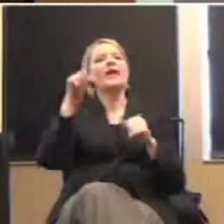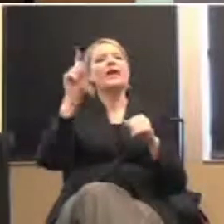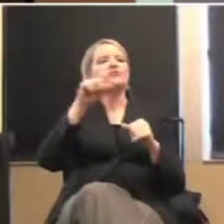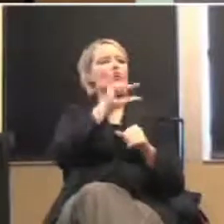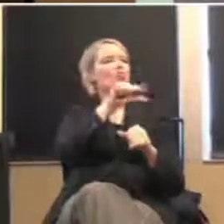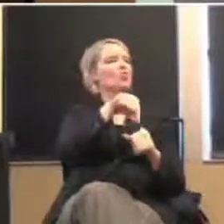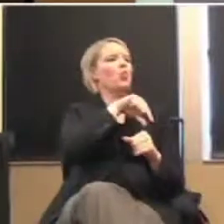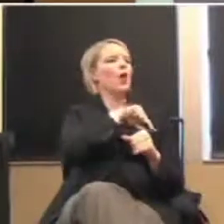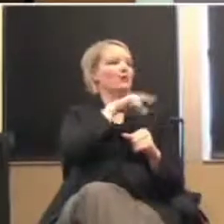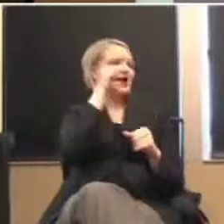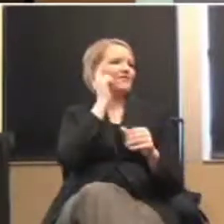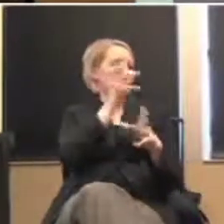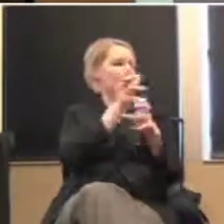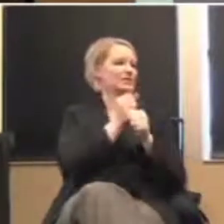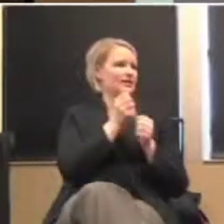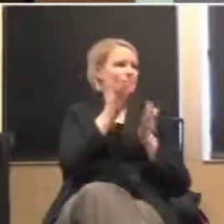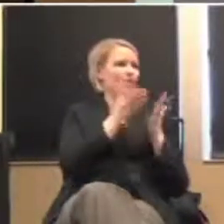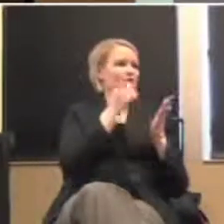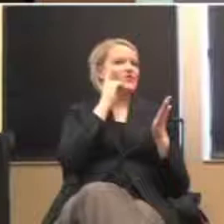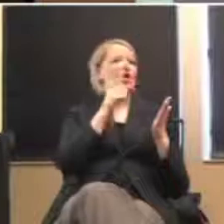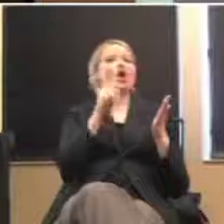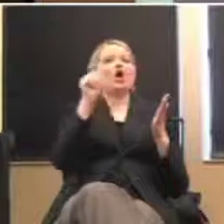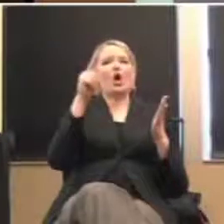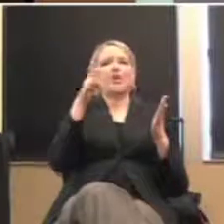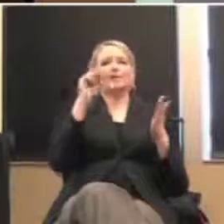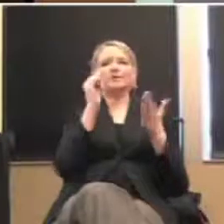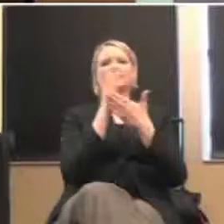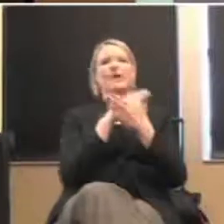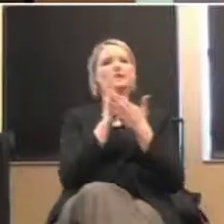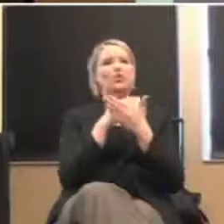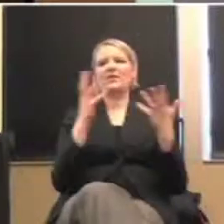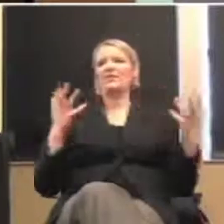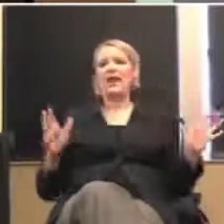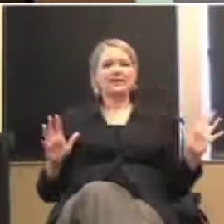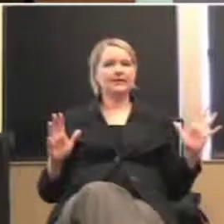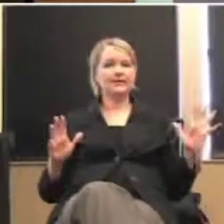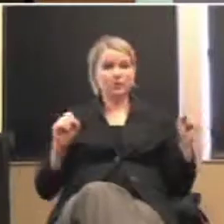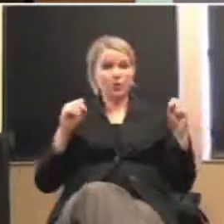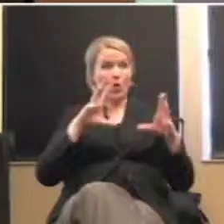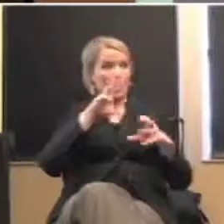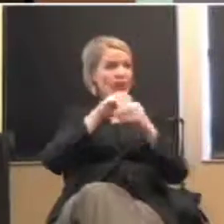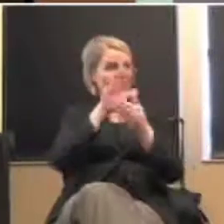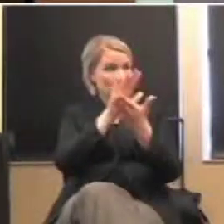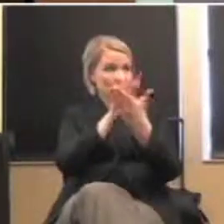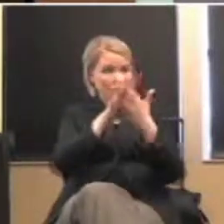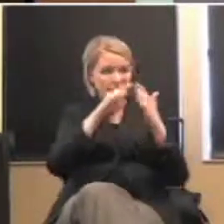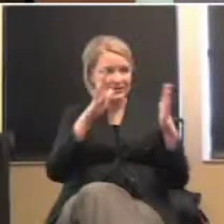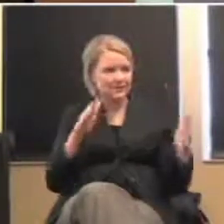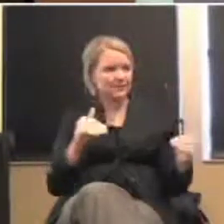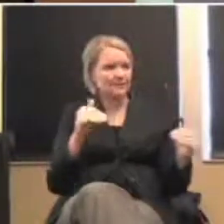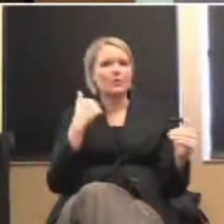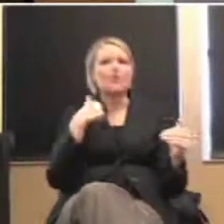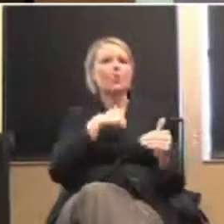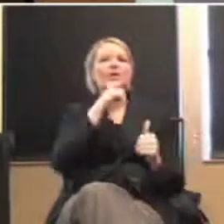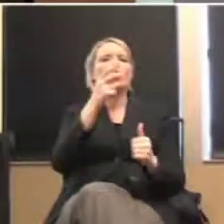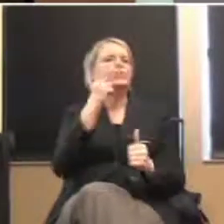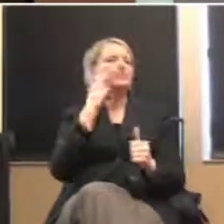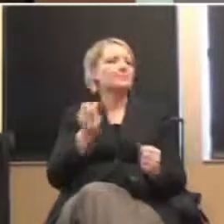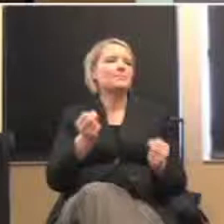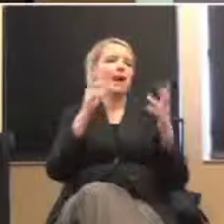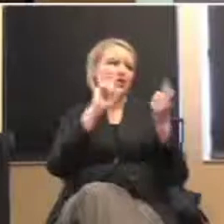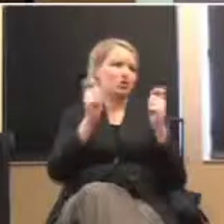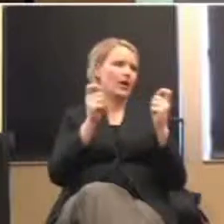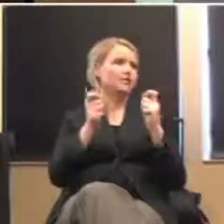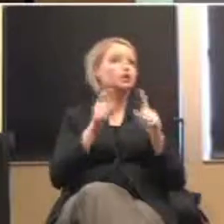to receive services for an autism spectrum disorder. So in the school system, we're not going to see as many changes, but